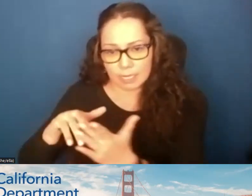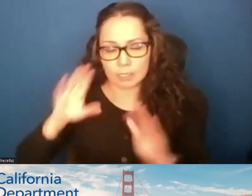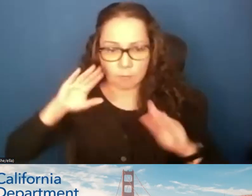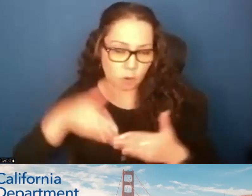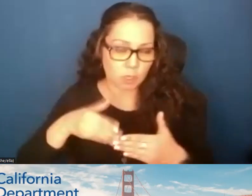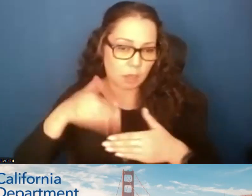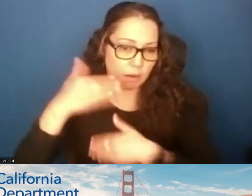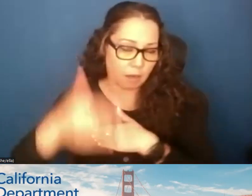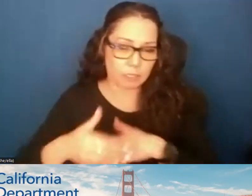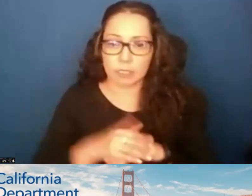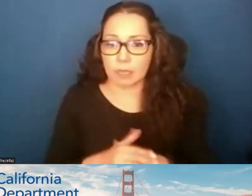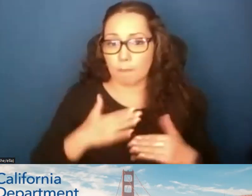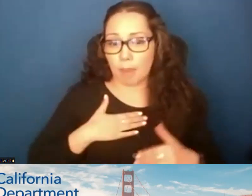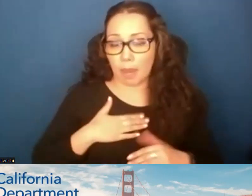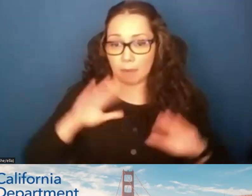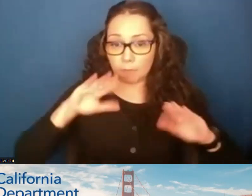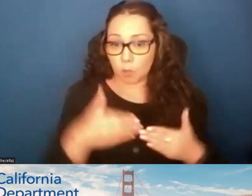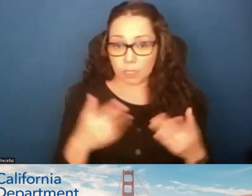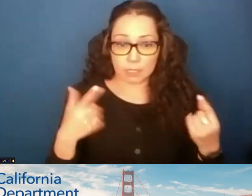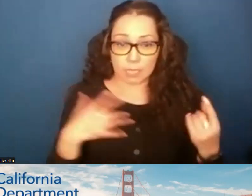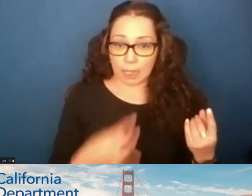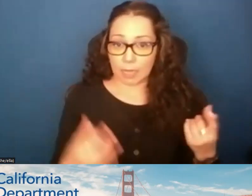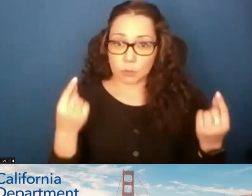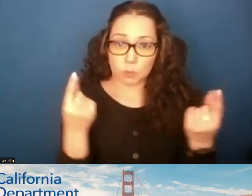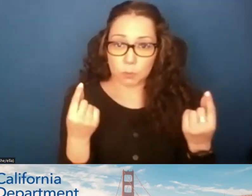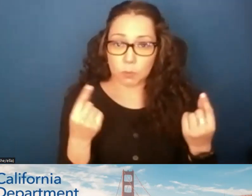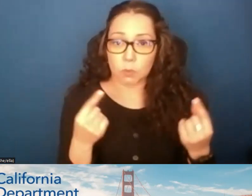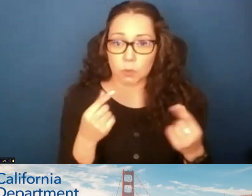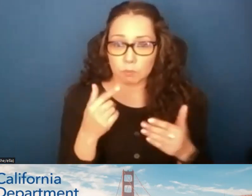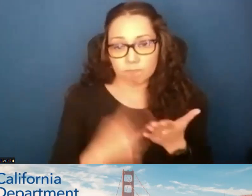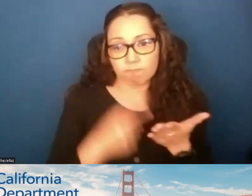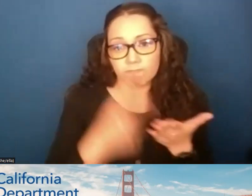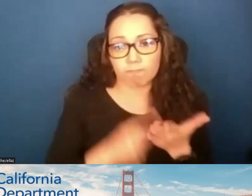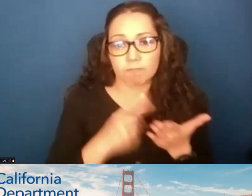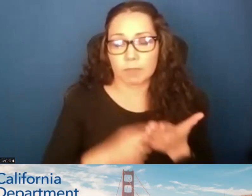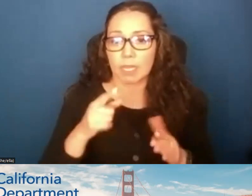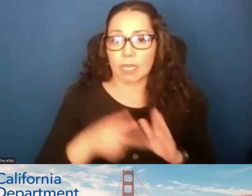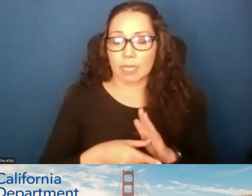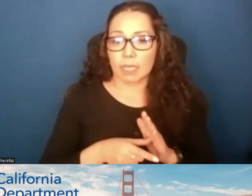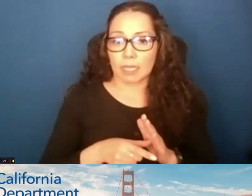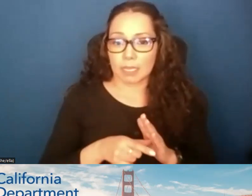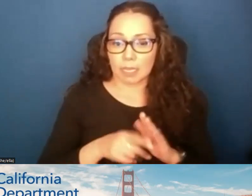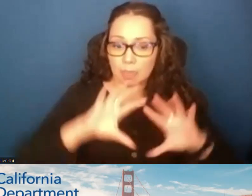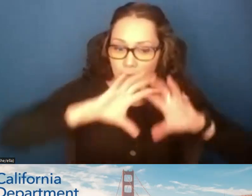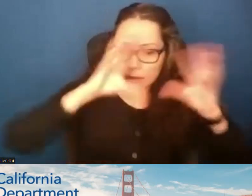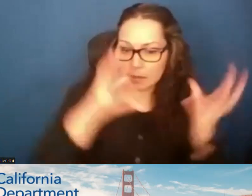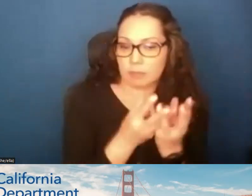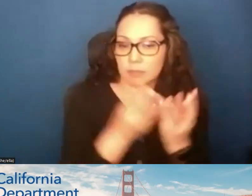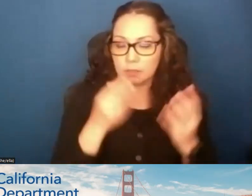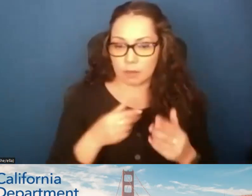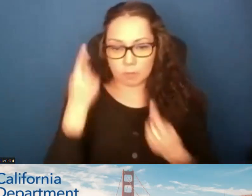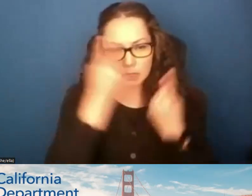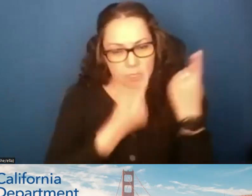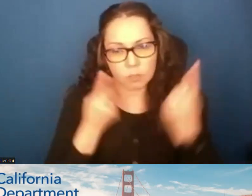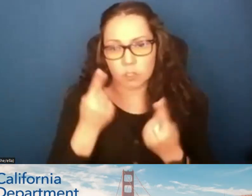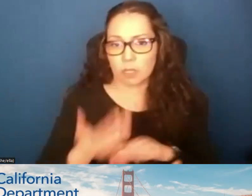my portion of the presentation, what I'd like to do is go through a recap of the scope considerations. So in the last meeting,